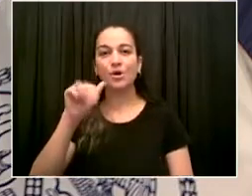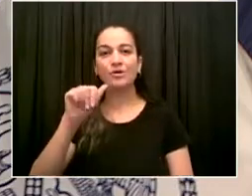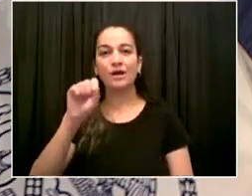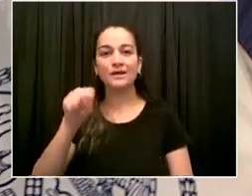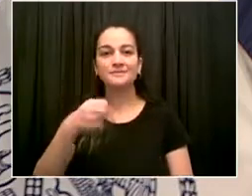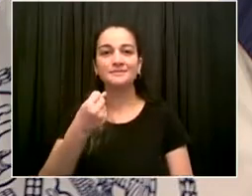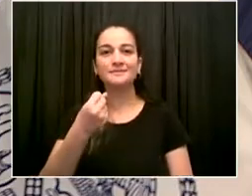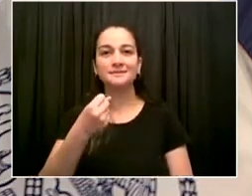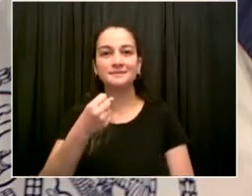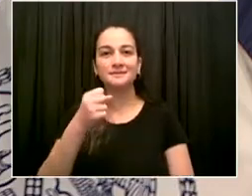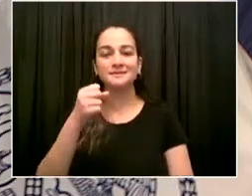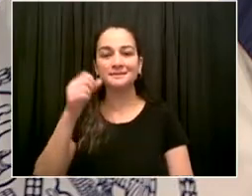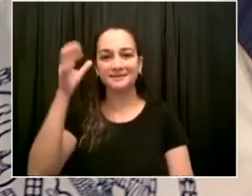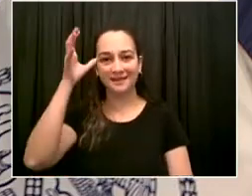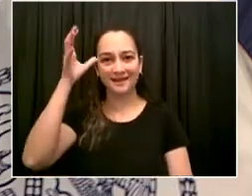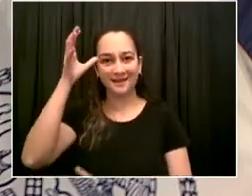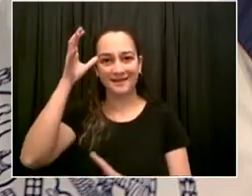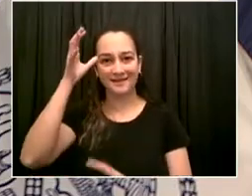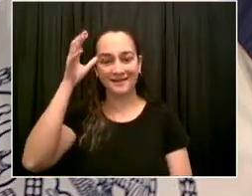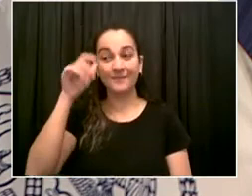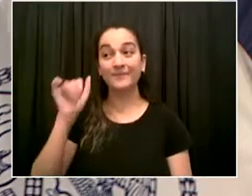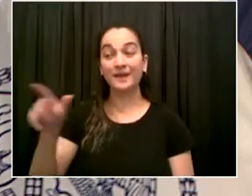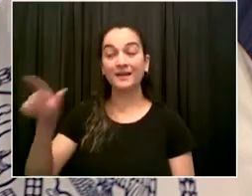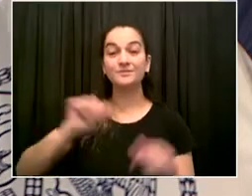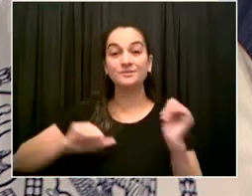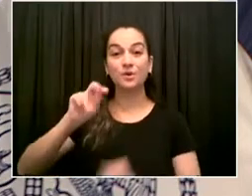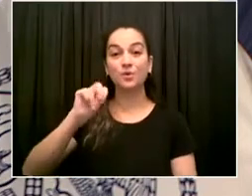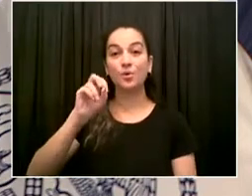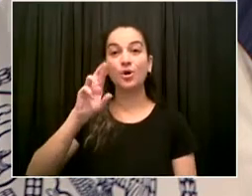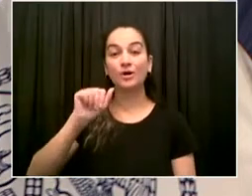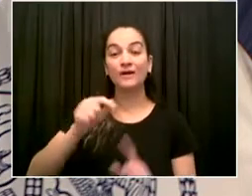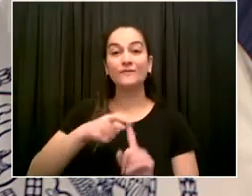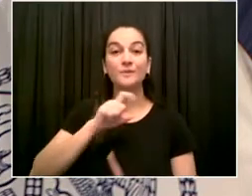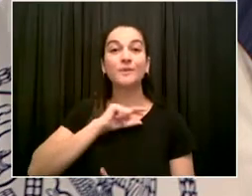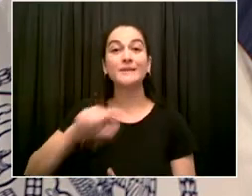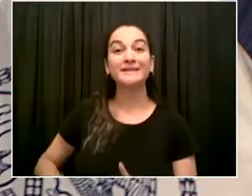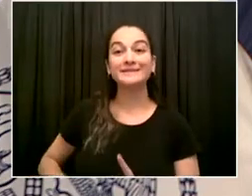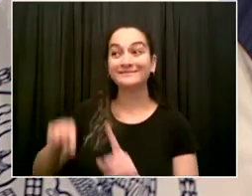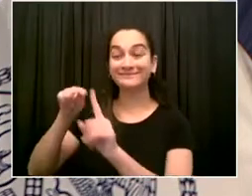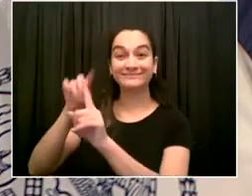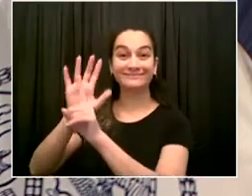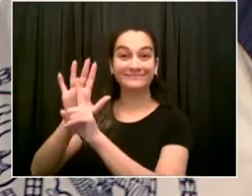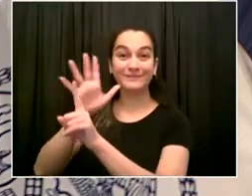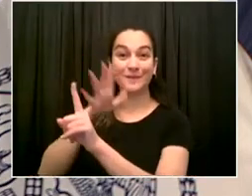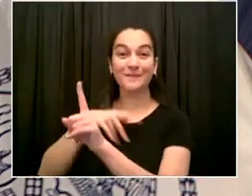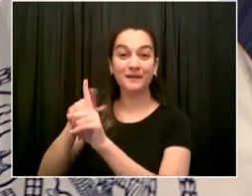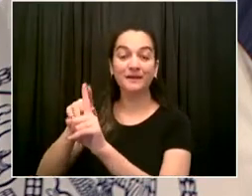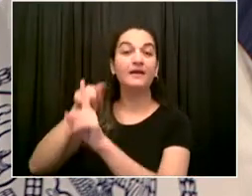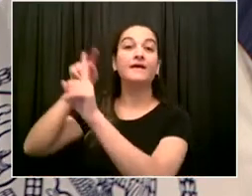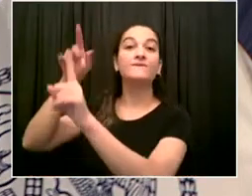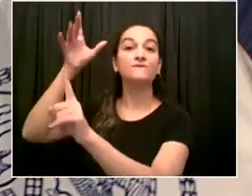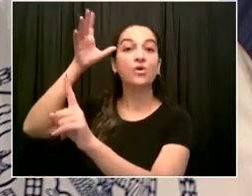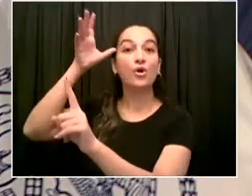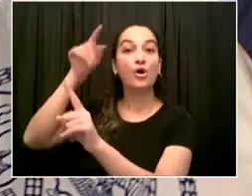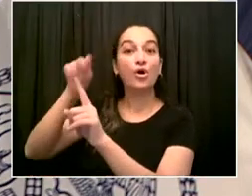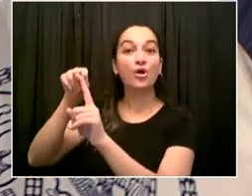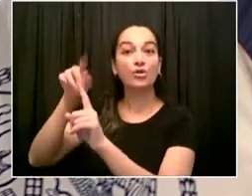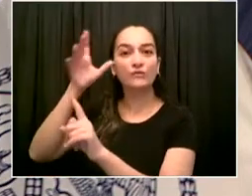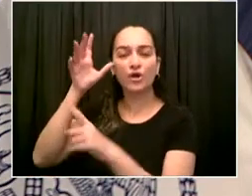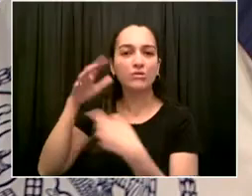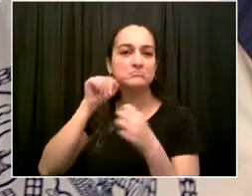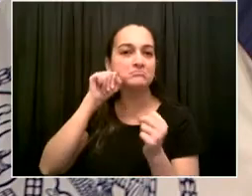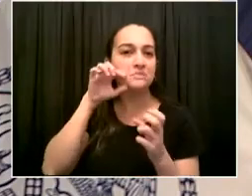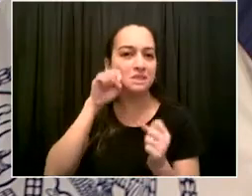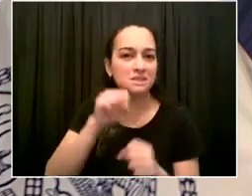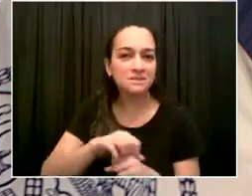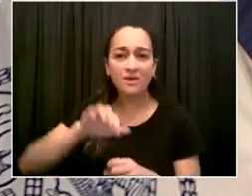dad in this amazing show. I'm a fan of his, I'm a fan of the whole cast, and I thank them for what they do for New York City. My